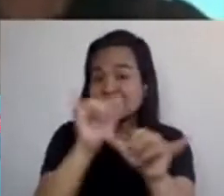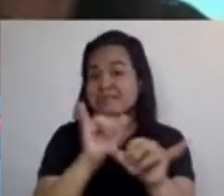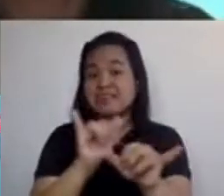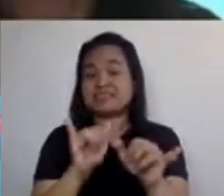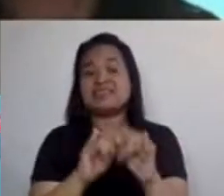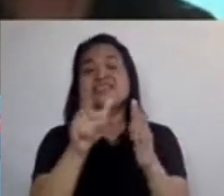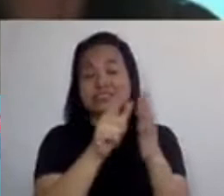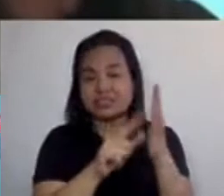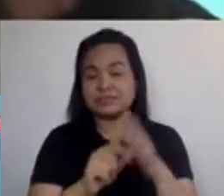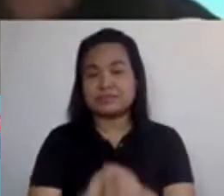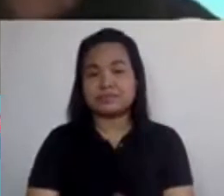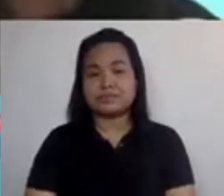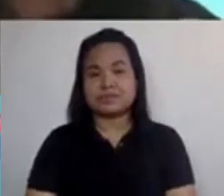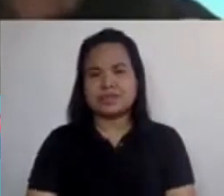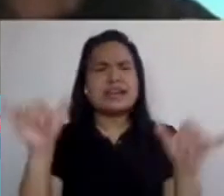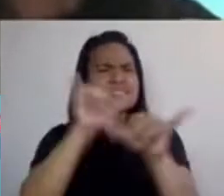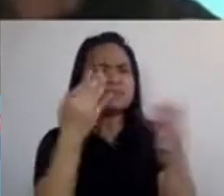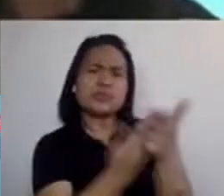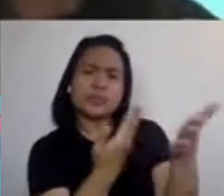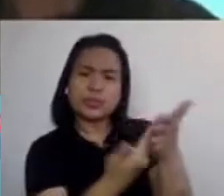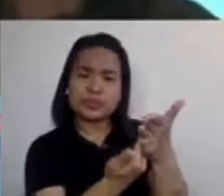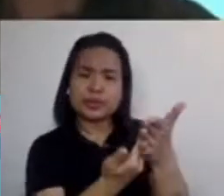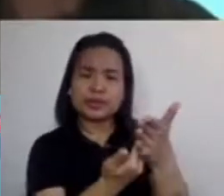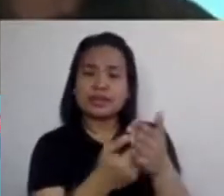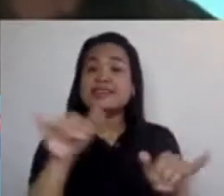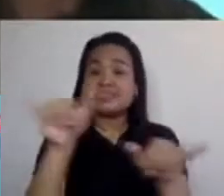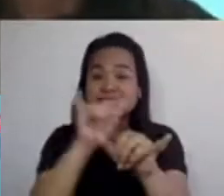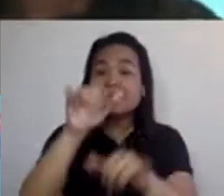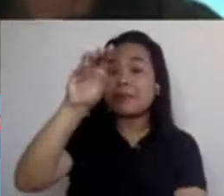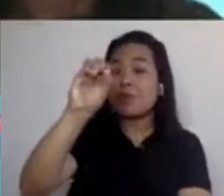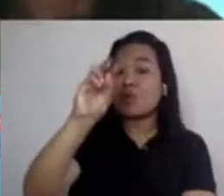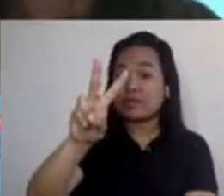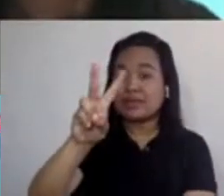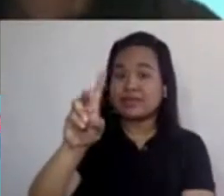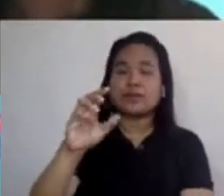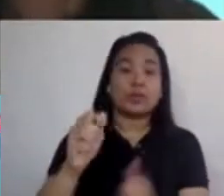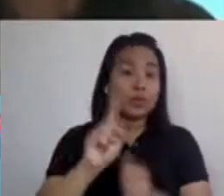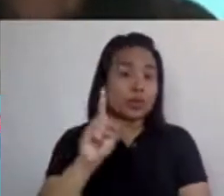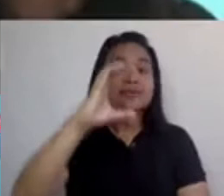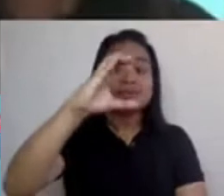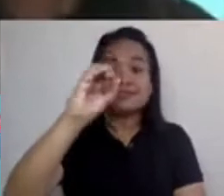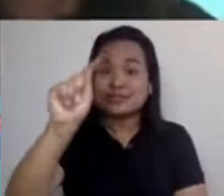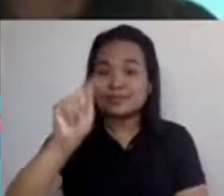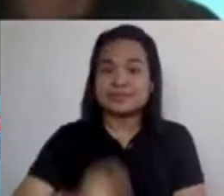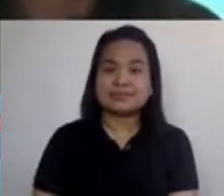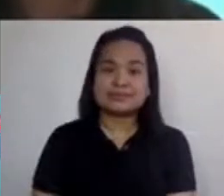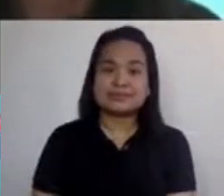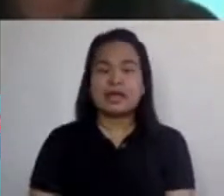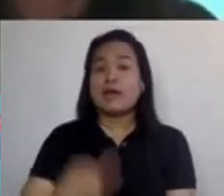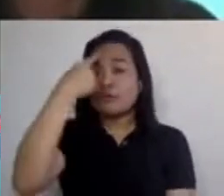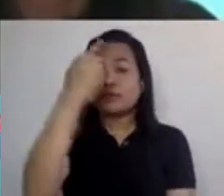still the COT, and then if you want to further or have a better understanding of